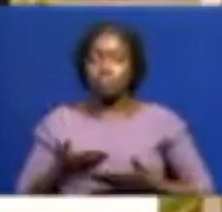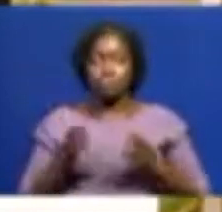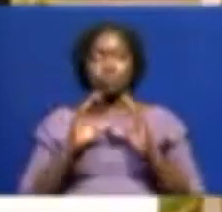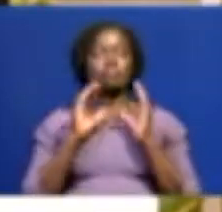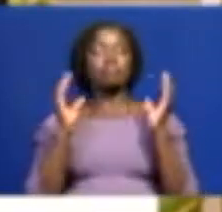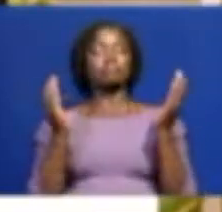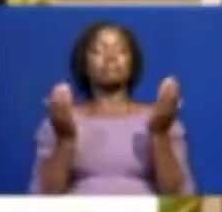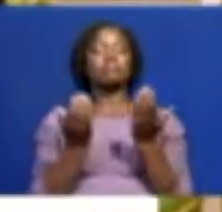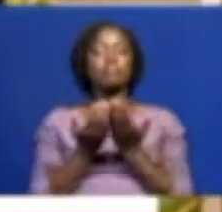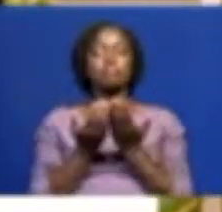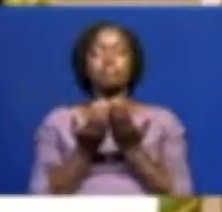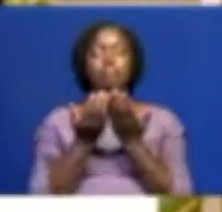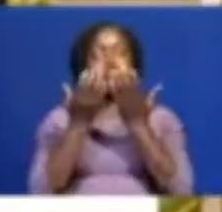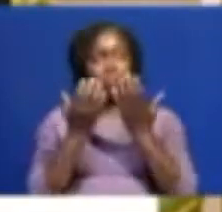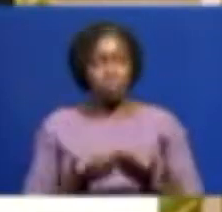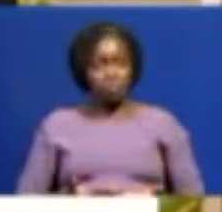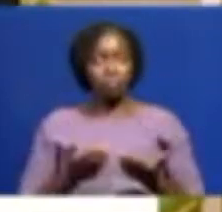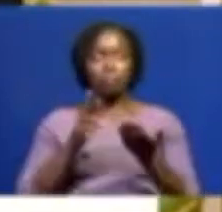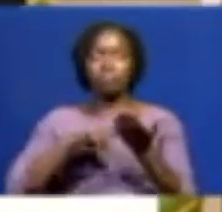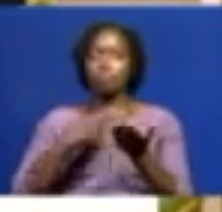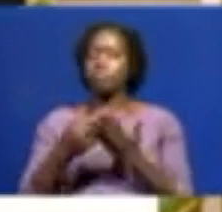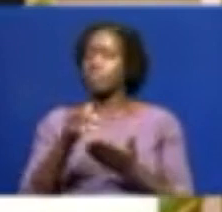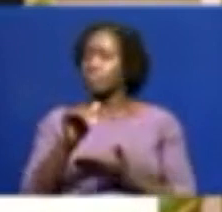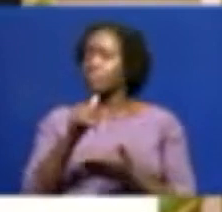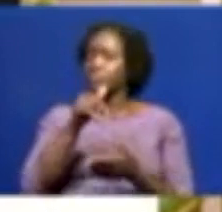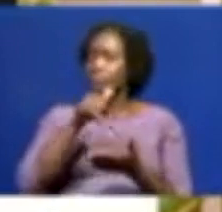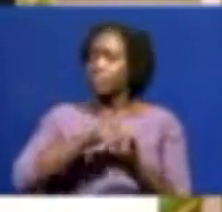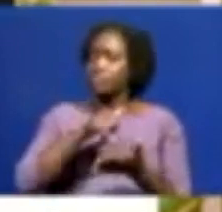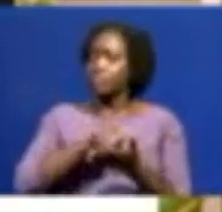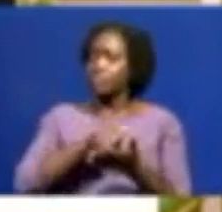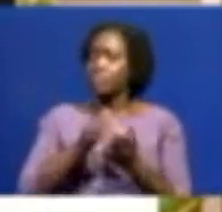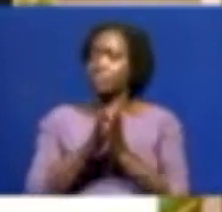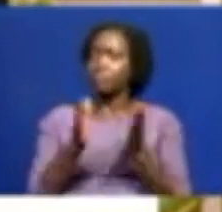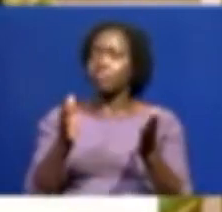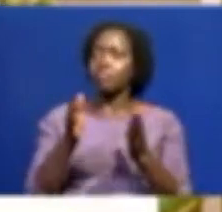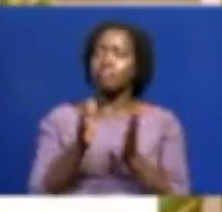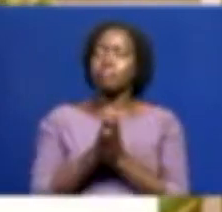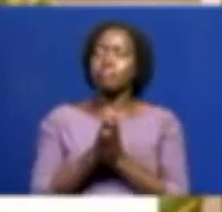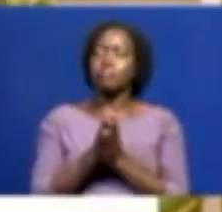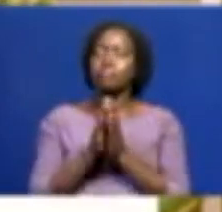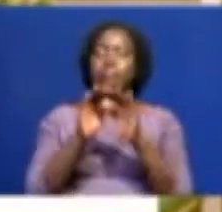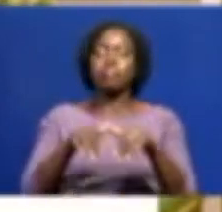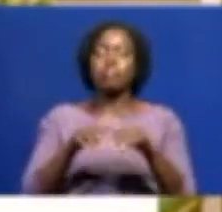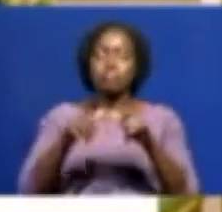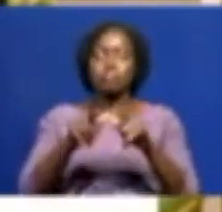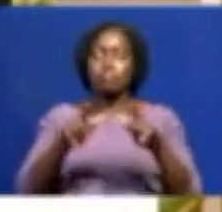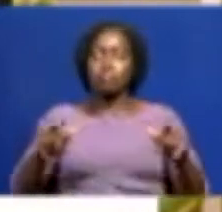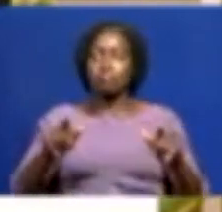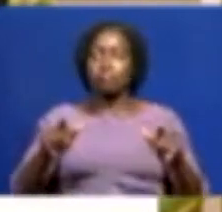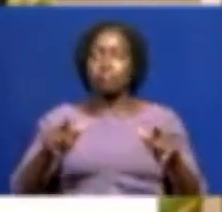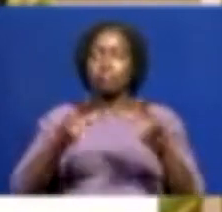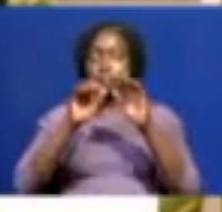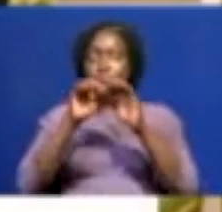world its immense resources that include the vast untapped arable agricultural land, its